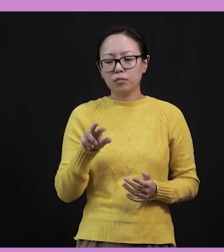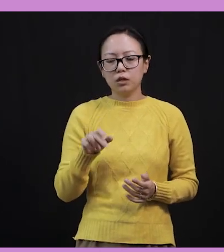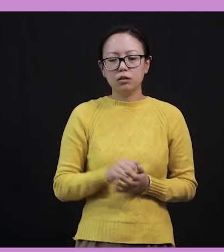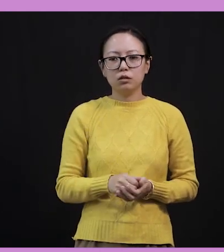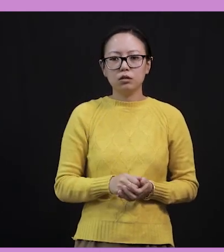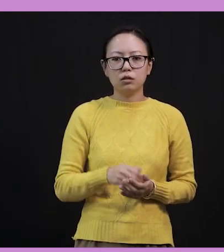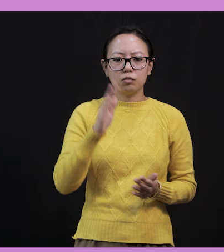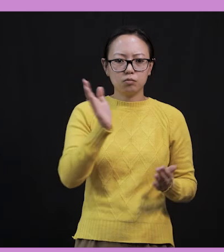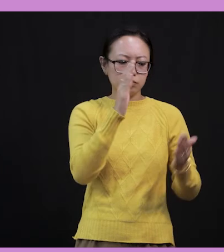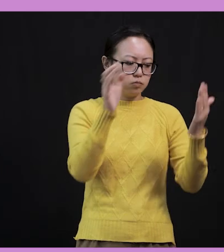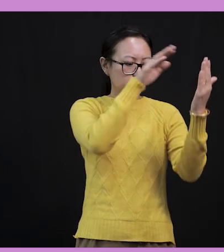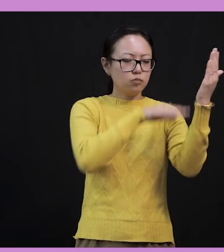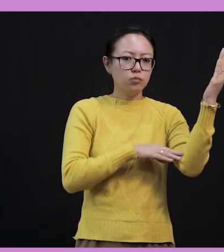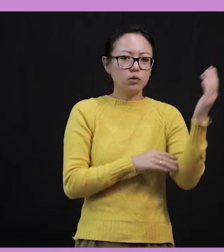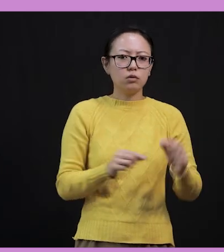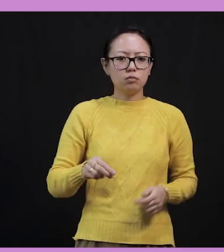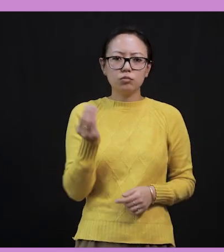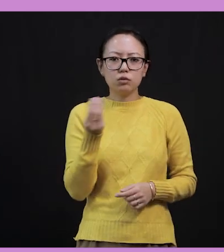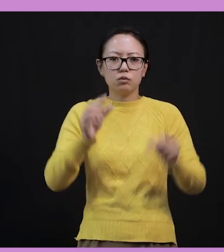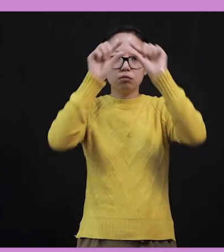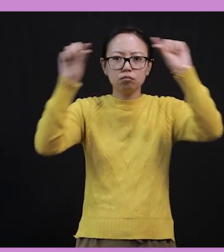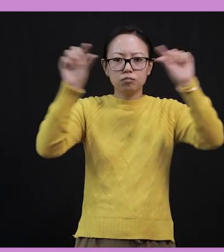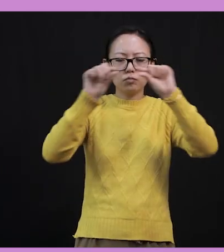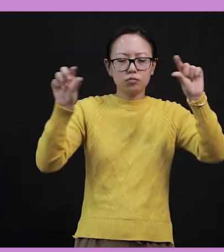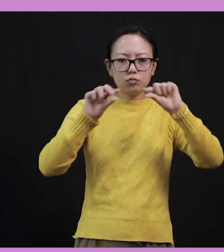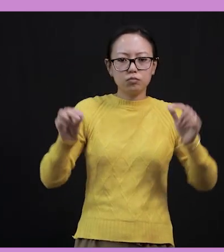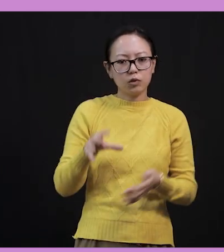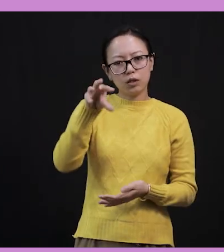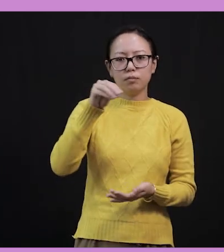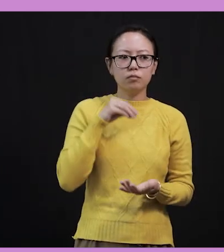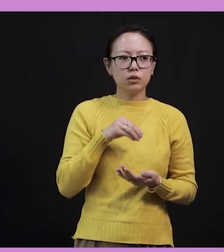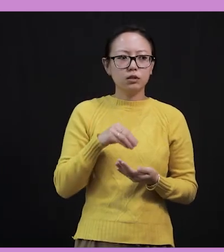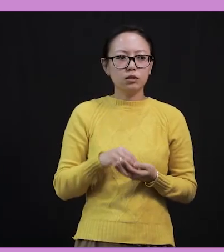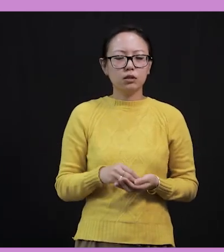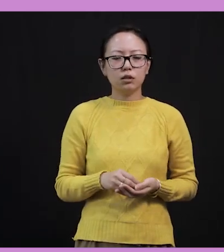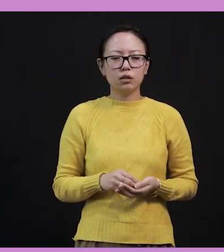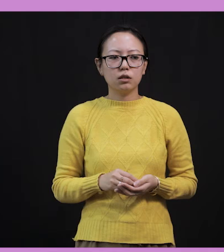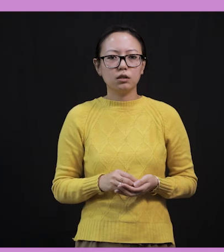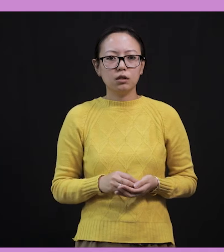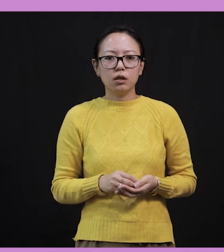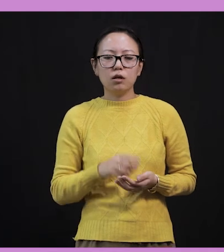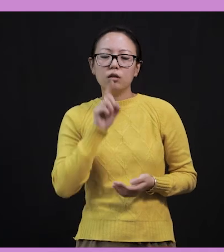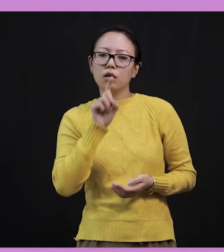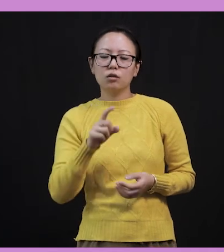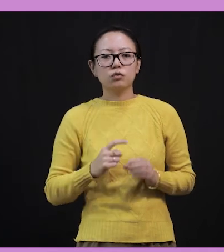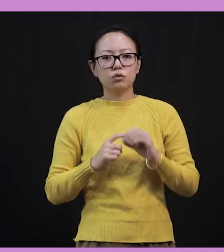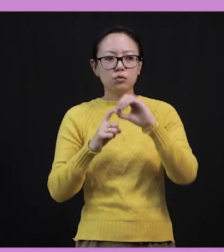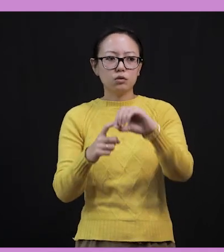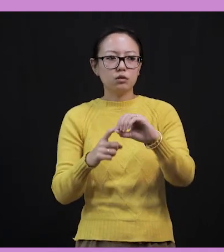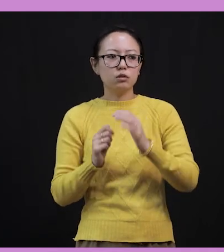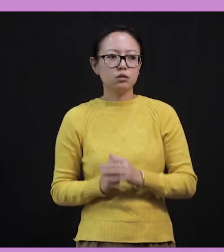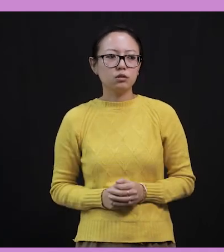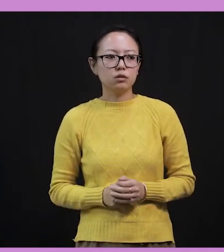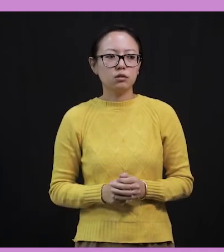line. So that is called your reference to context. So the lines are, I saw a snake and ran away. Some